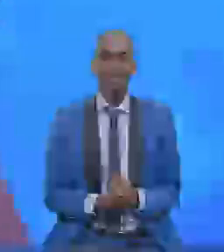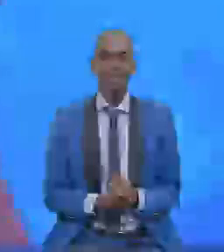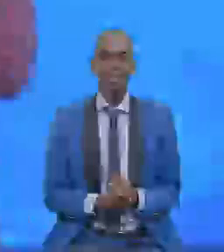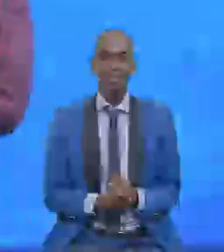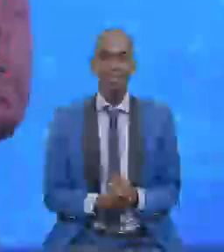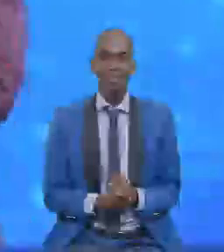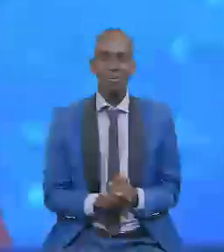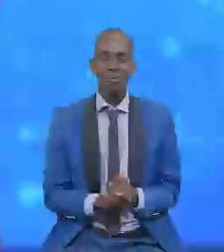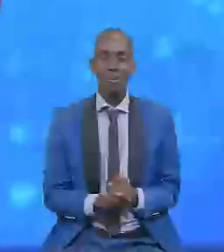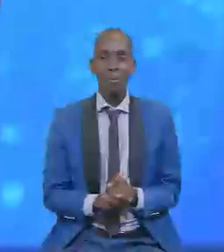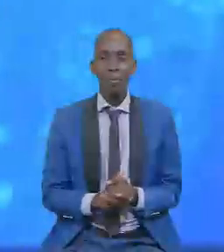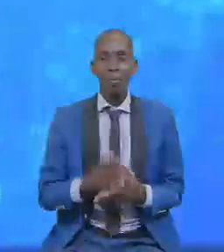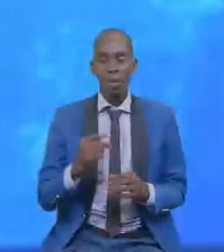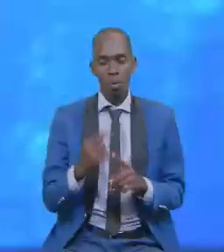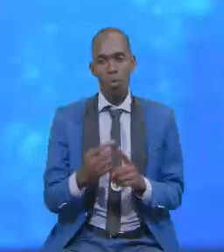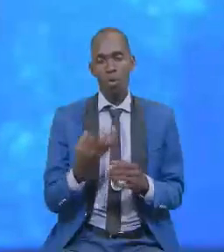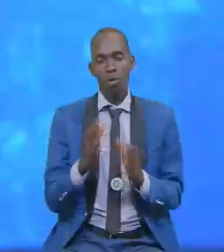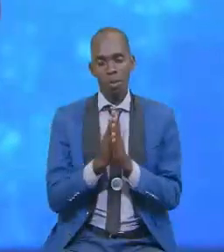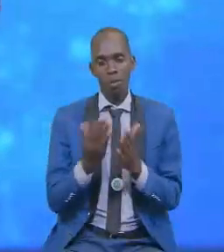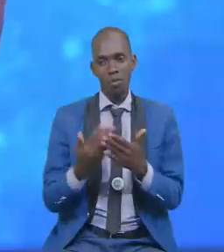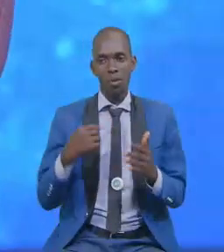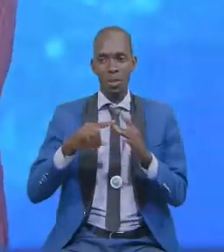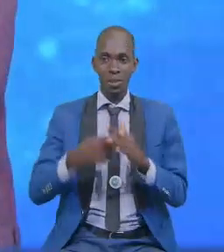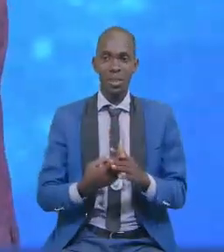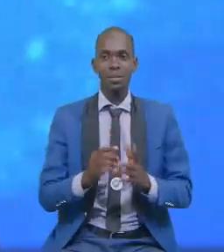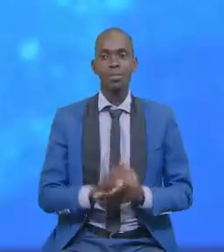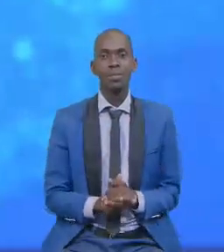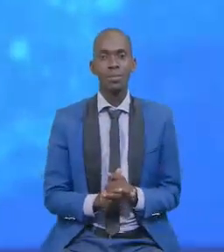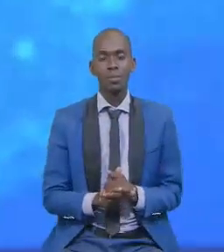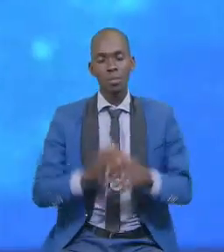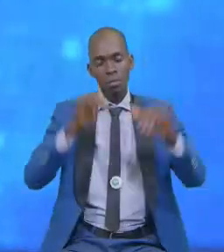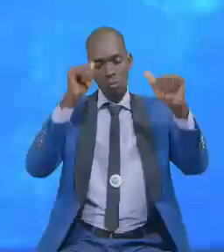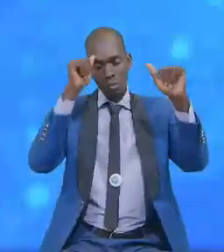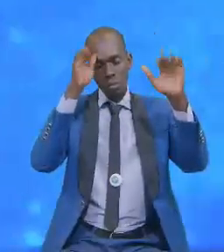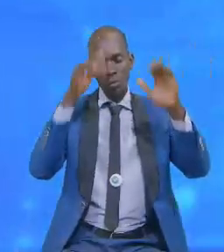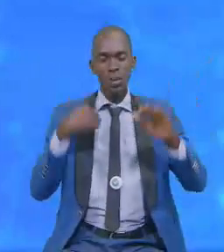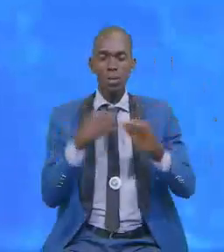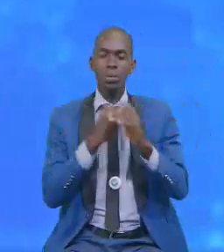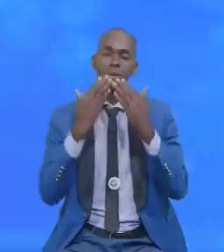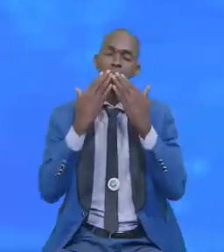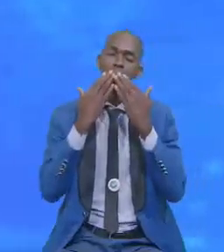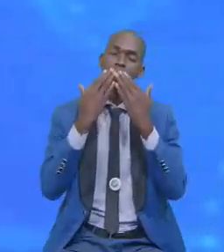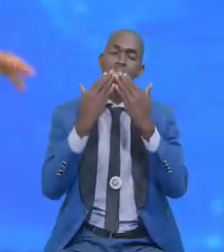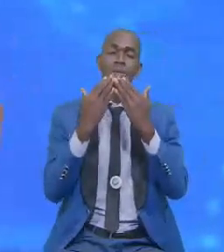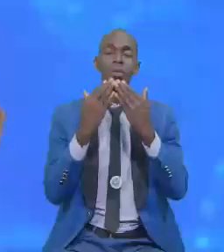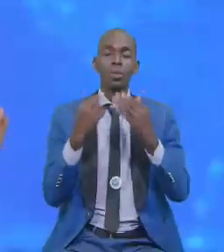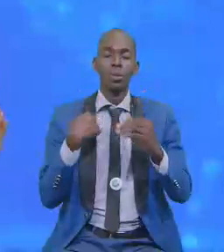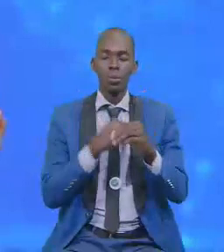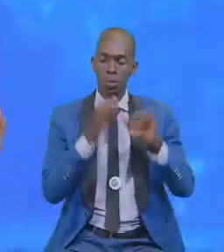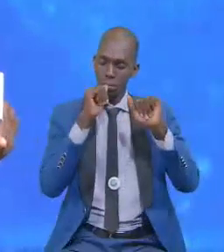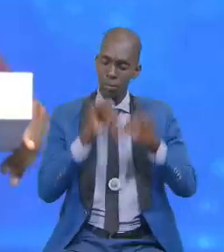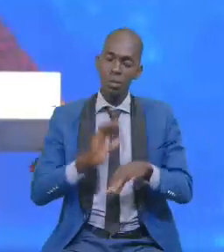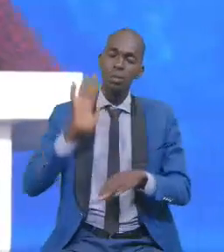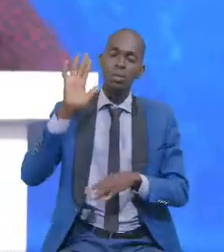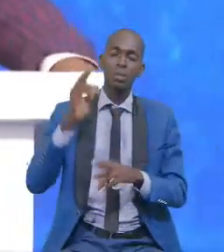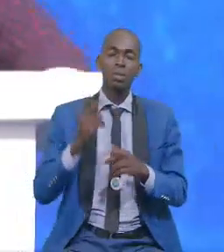A word of prayer before we begin. Father, we thank you. We bless your name.